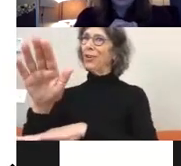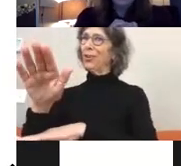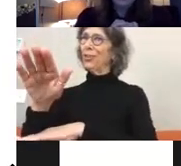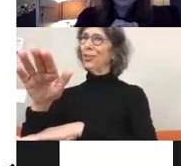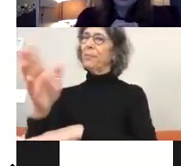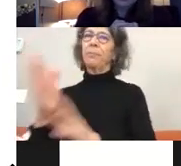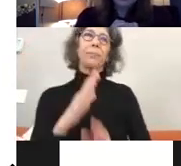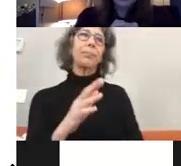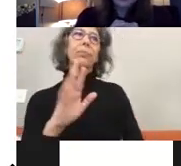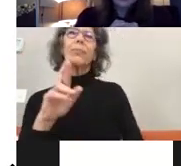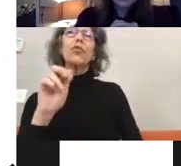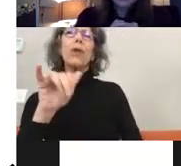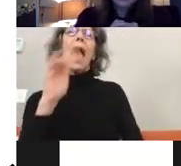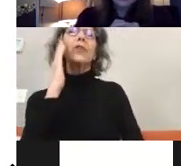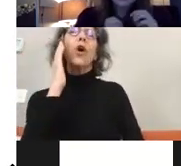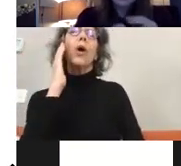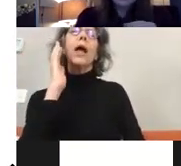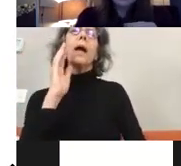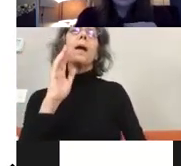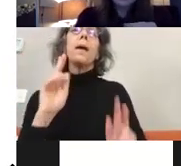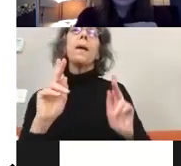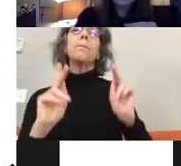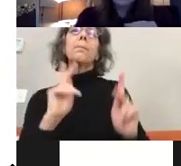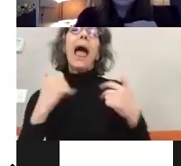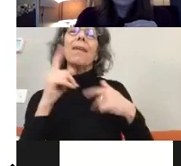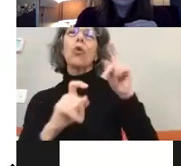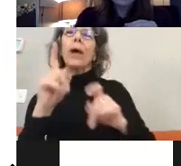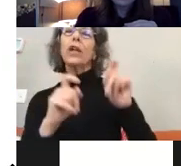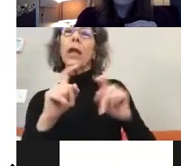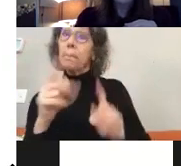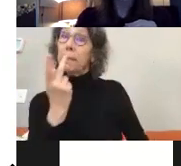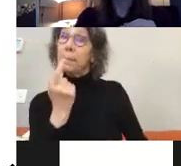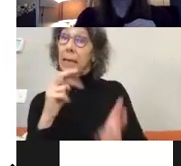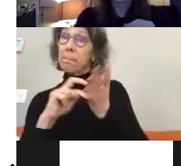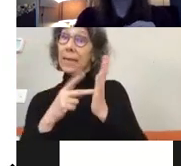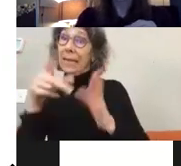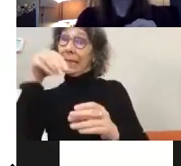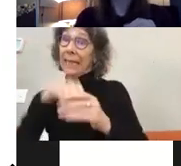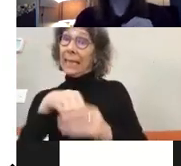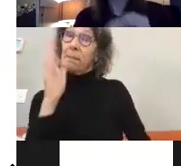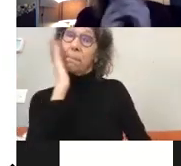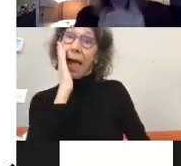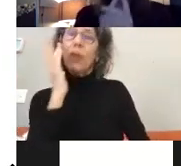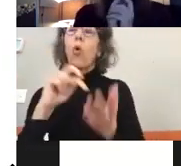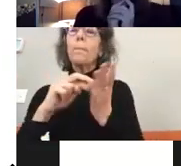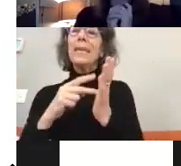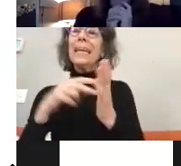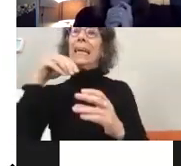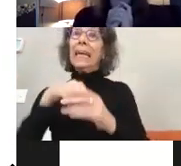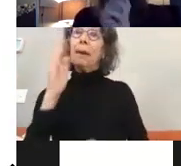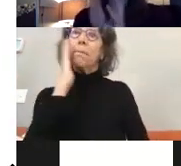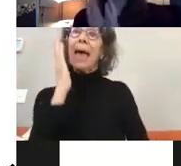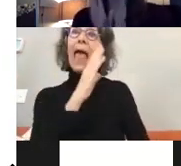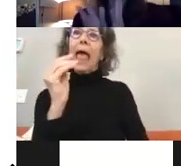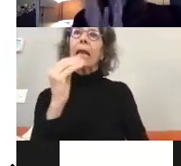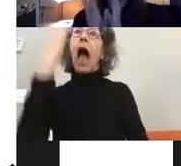gonna put it in the question and answers, but is the pink saying that they're in bed, or is it saying that they're in bed asleep? So that's a good question.